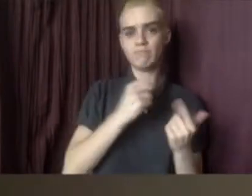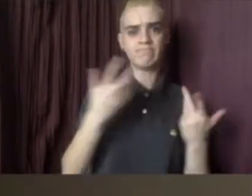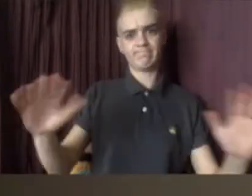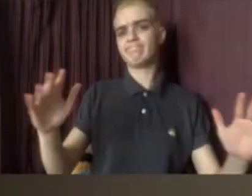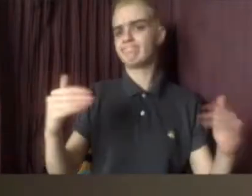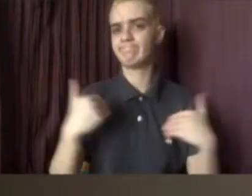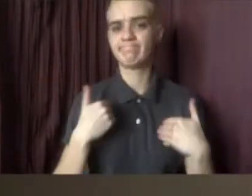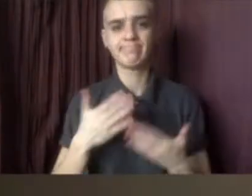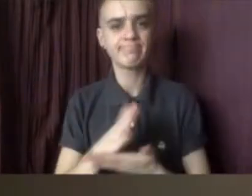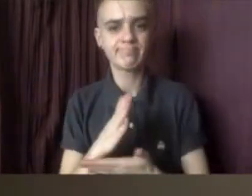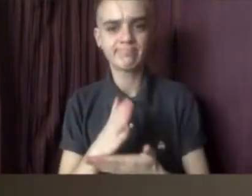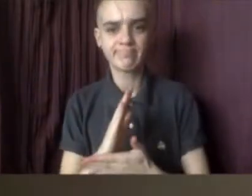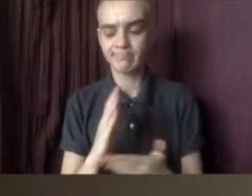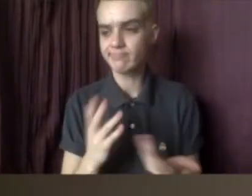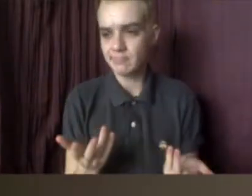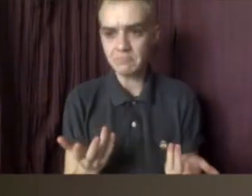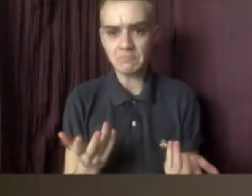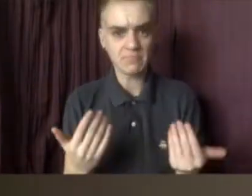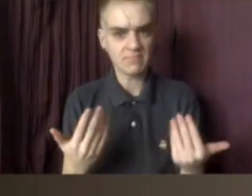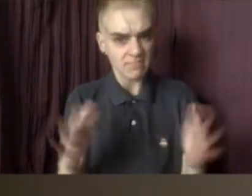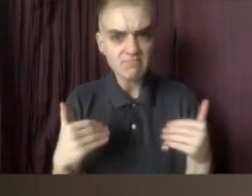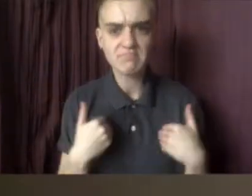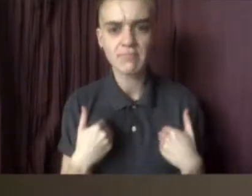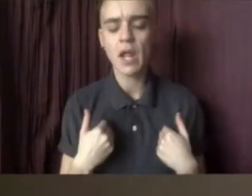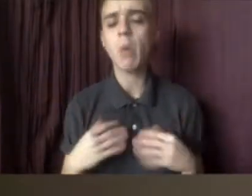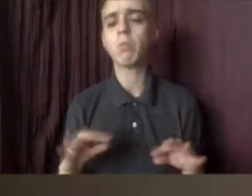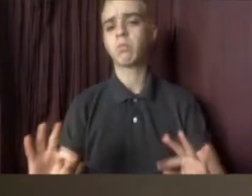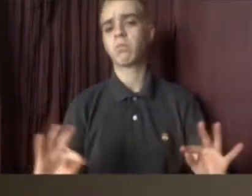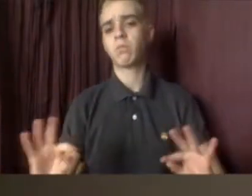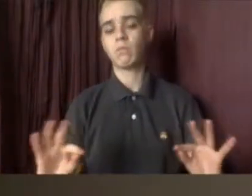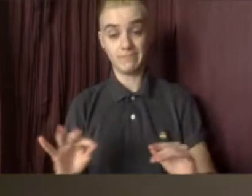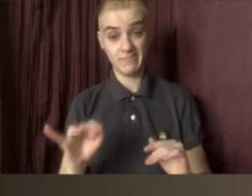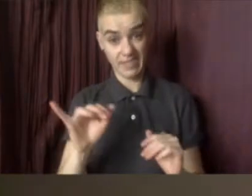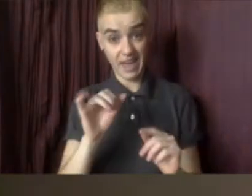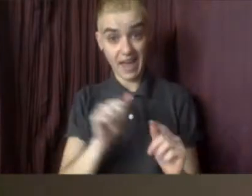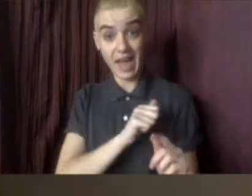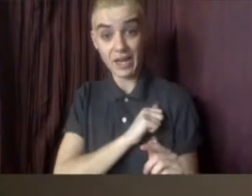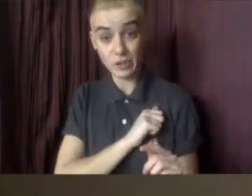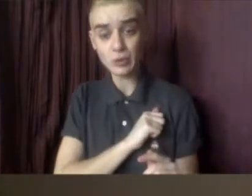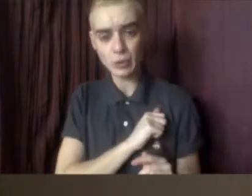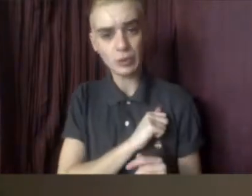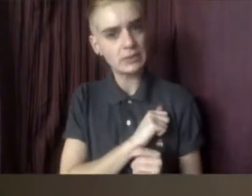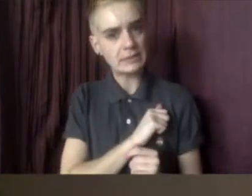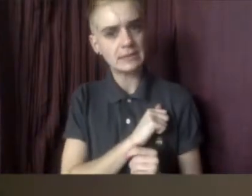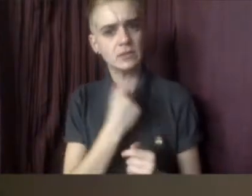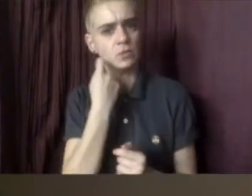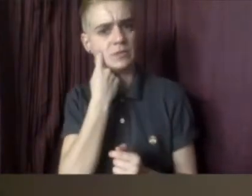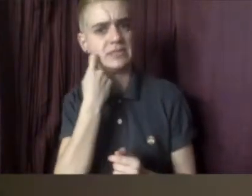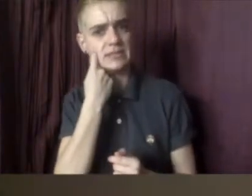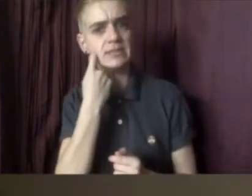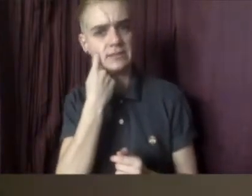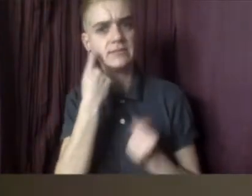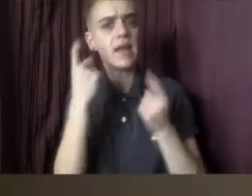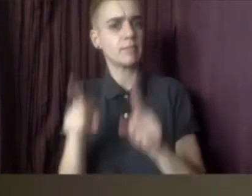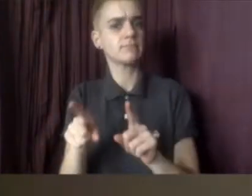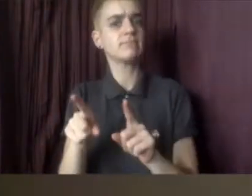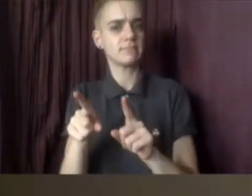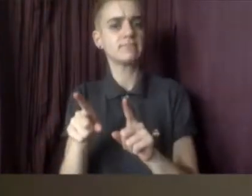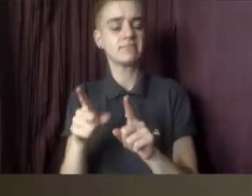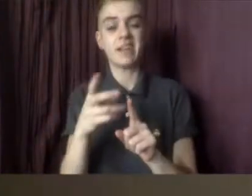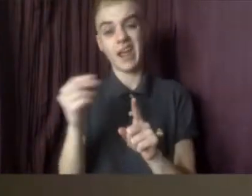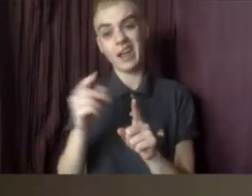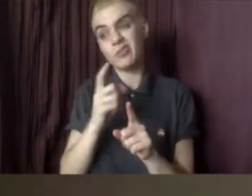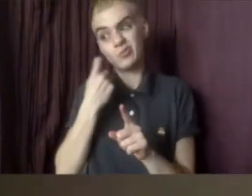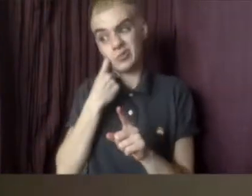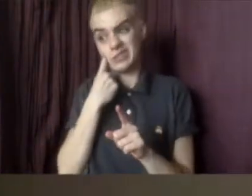exclusive privilege of select citizens until the passage of the Voting Rights Act, the VRA, in 1965, which